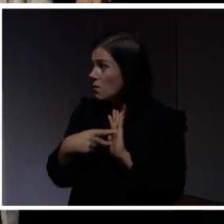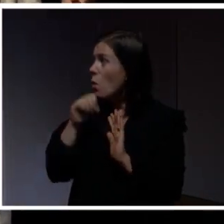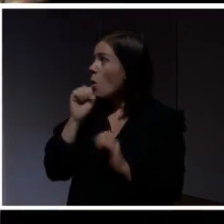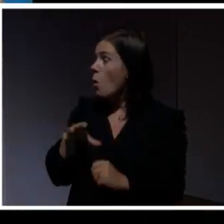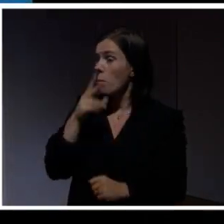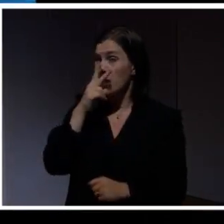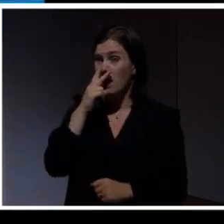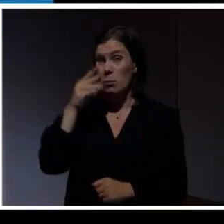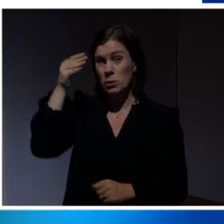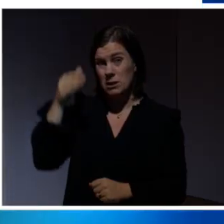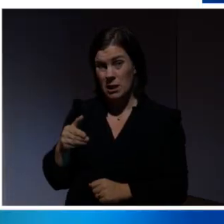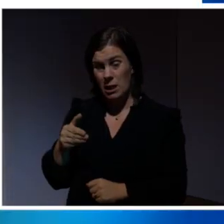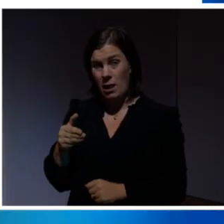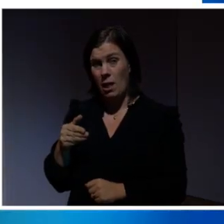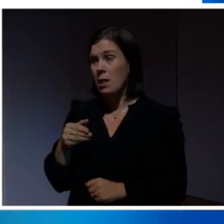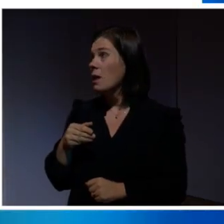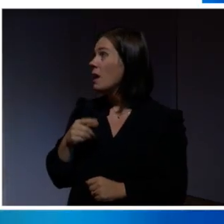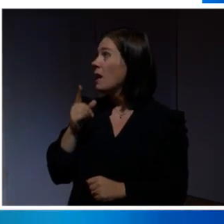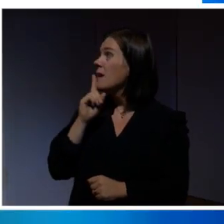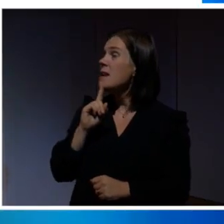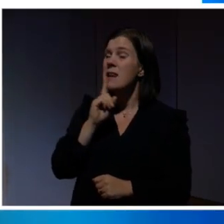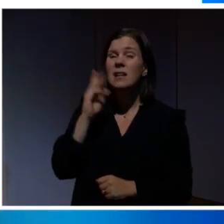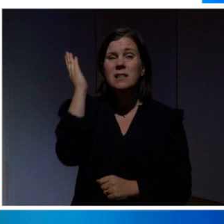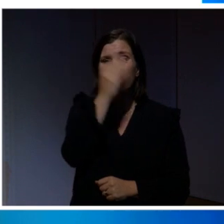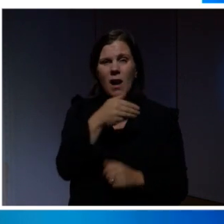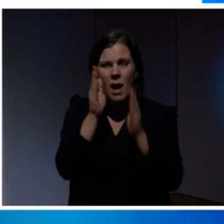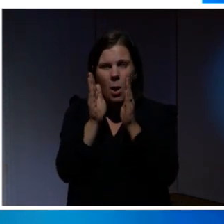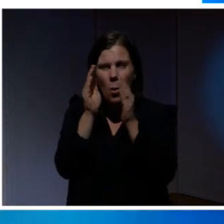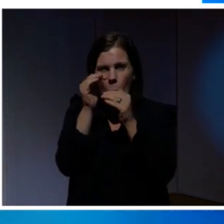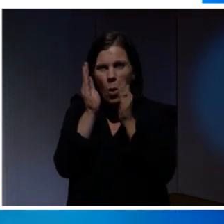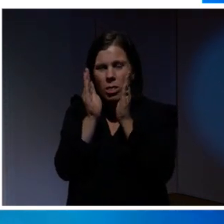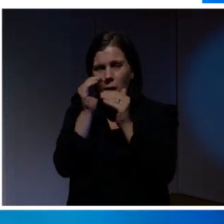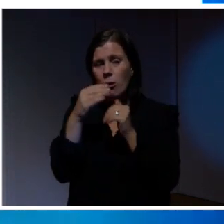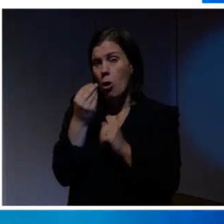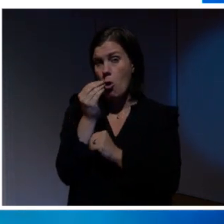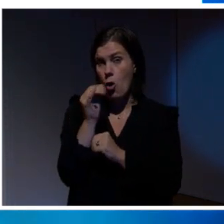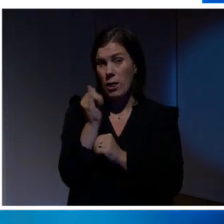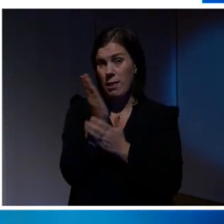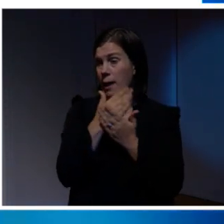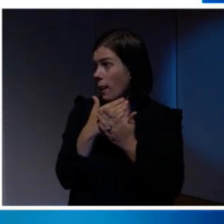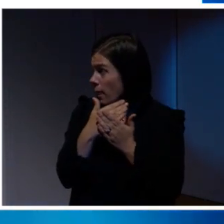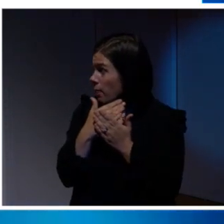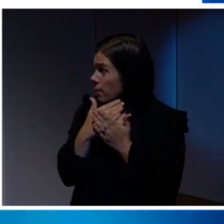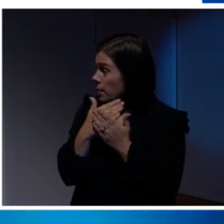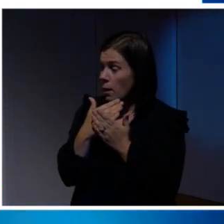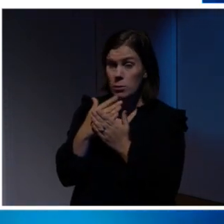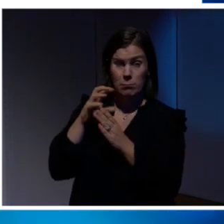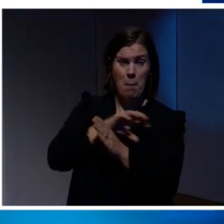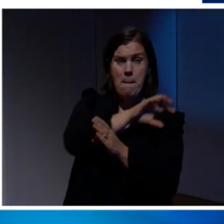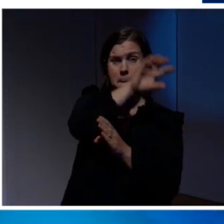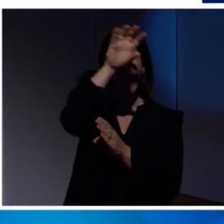look at this slide, that little black box is the AI part of a larger